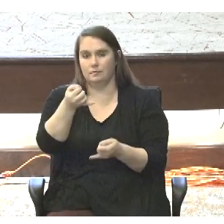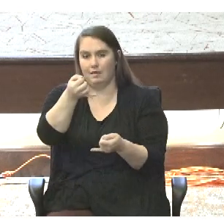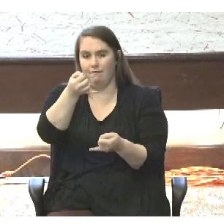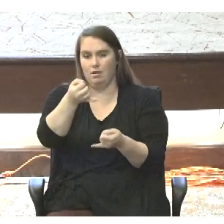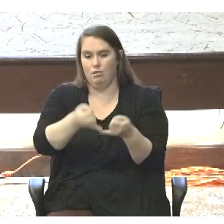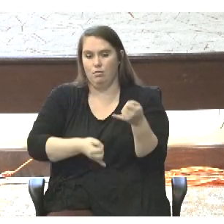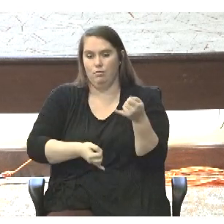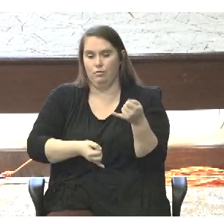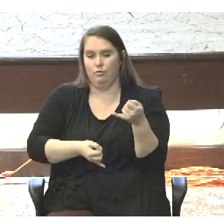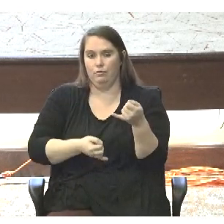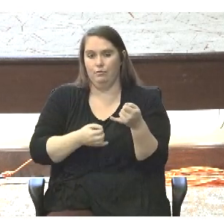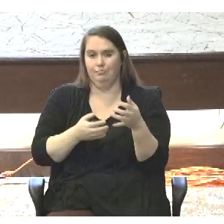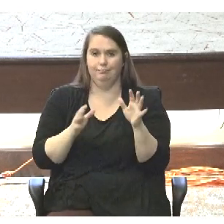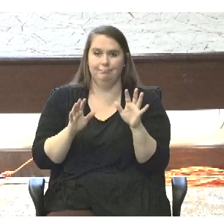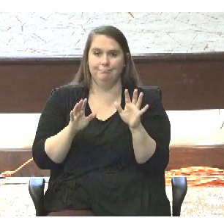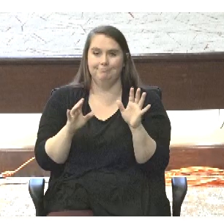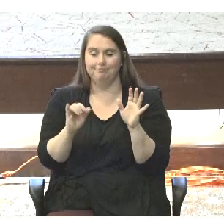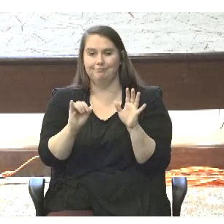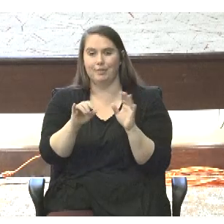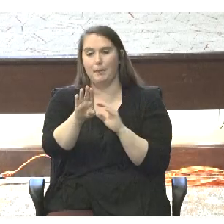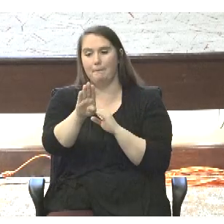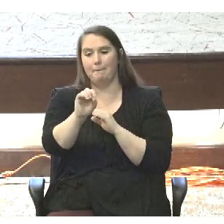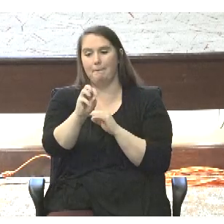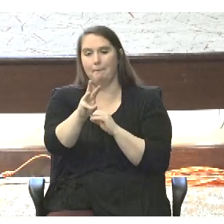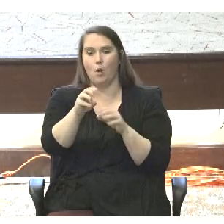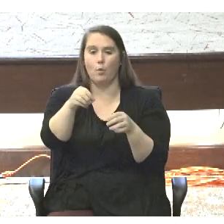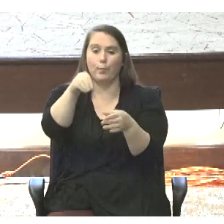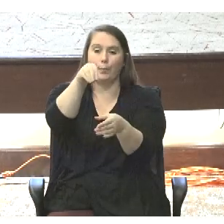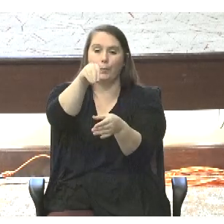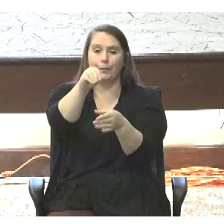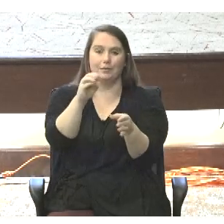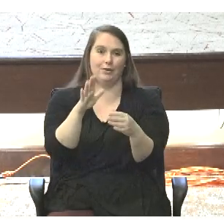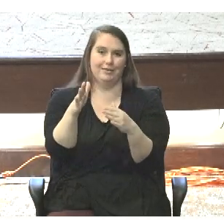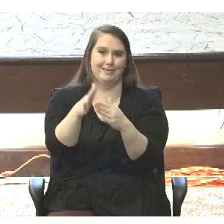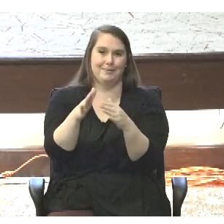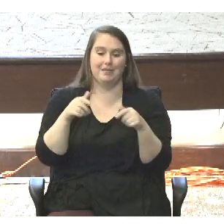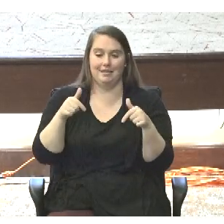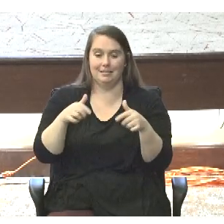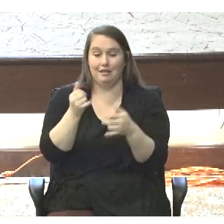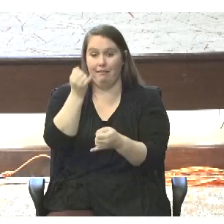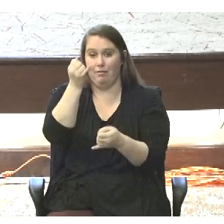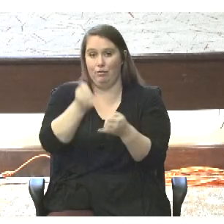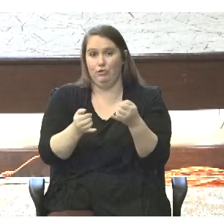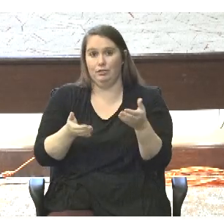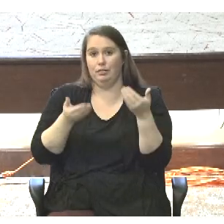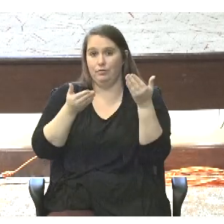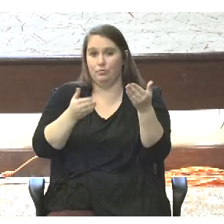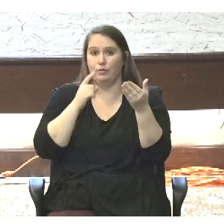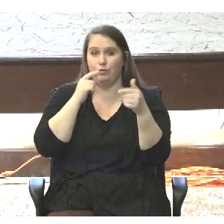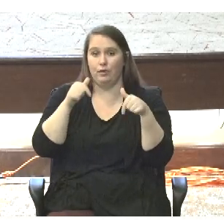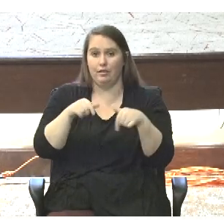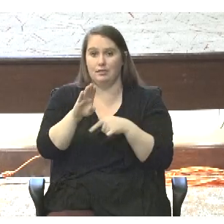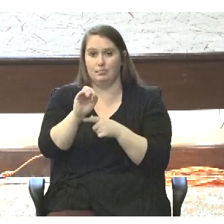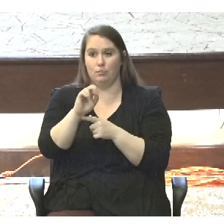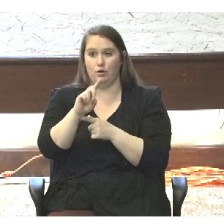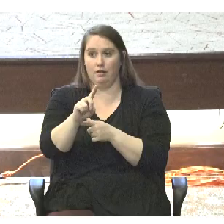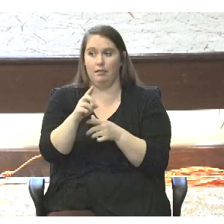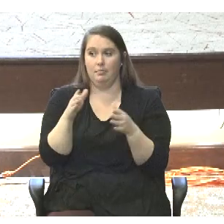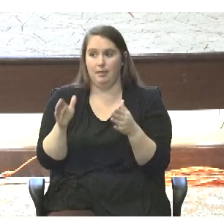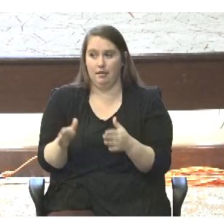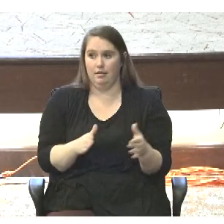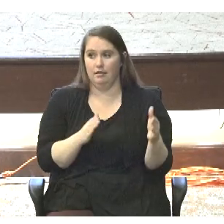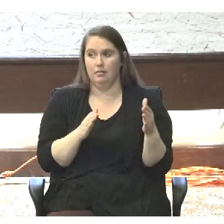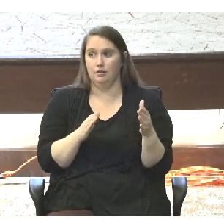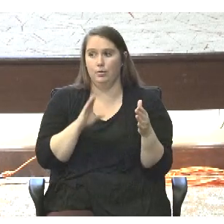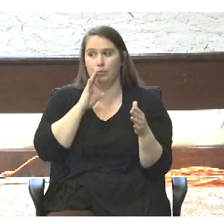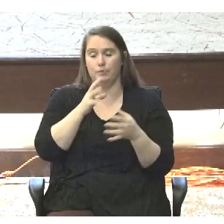here, a bow on top of everything I've just discussed, you can see here, these are the final project deliverables for this brand plan. You'll